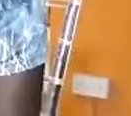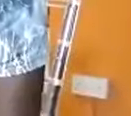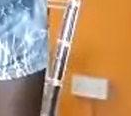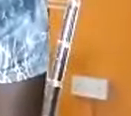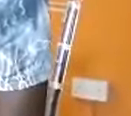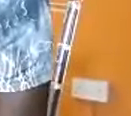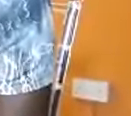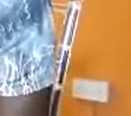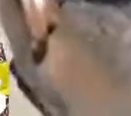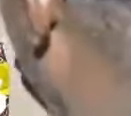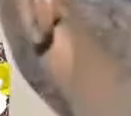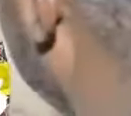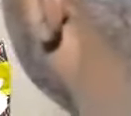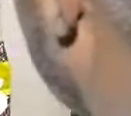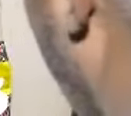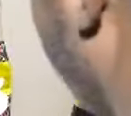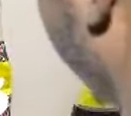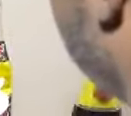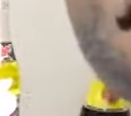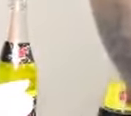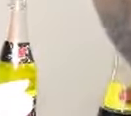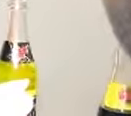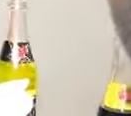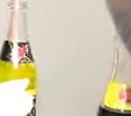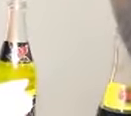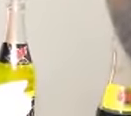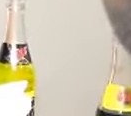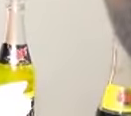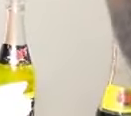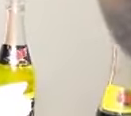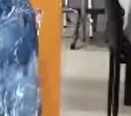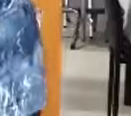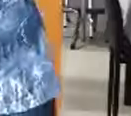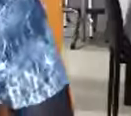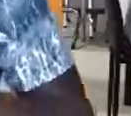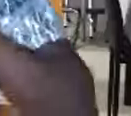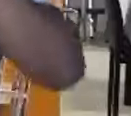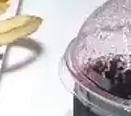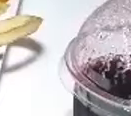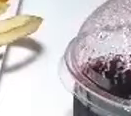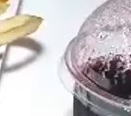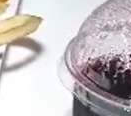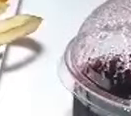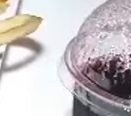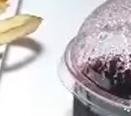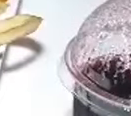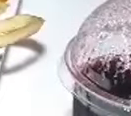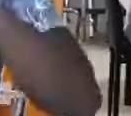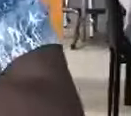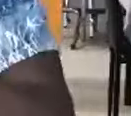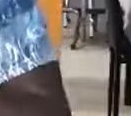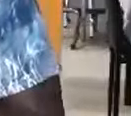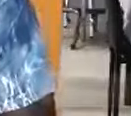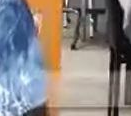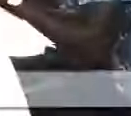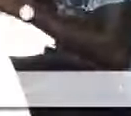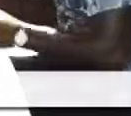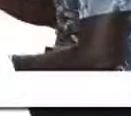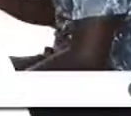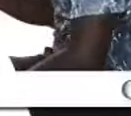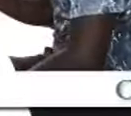yaara ñu la domoro ka diaté boy janno circus restaurant fe say nakko be ni na dimbal ni mba domoro ka la